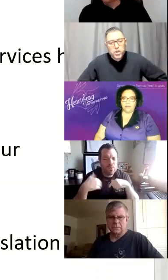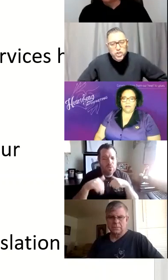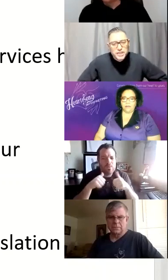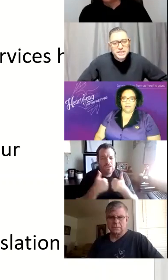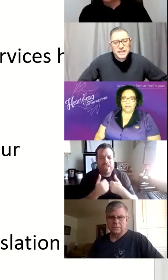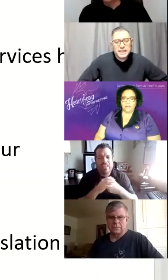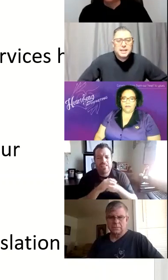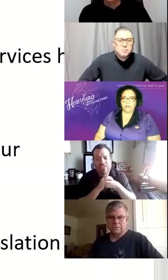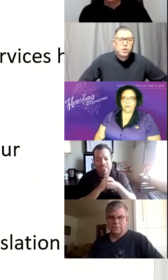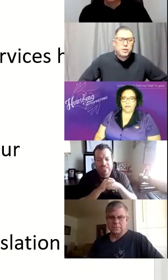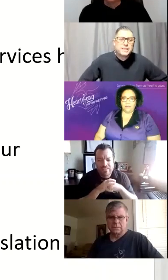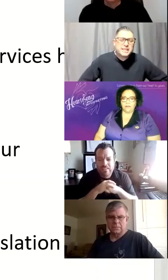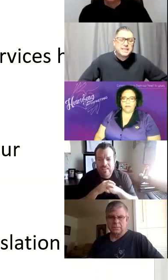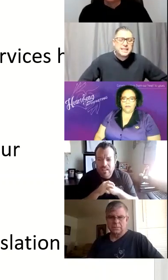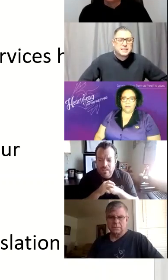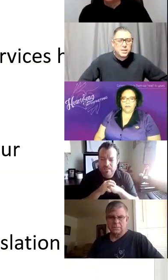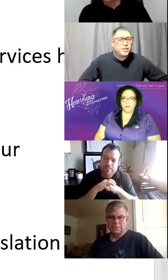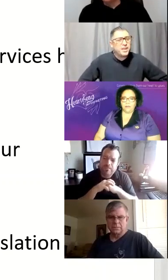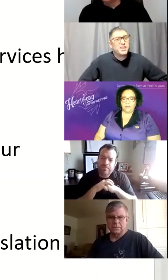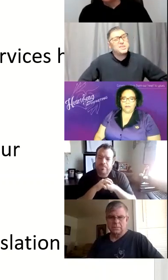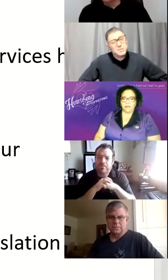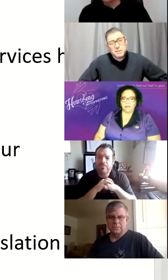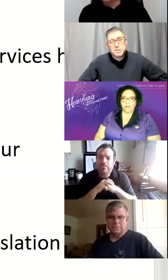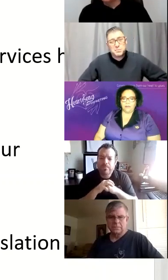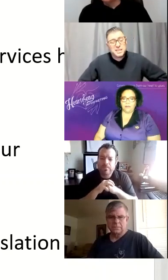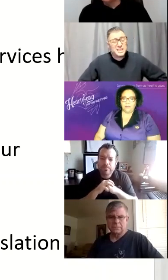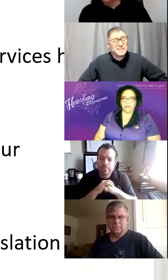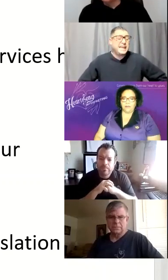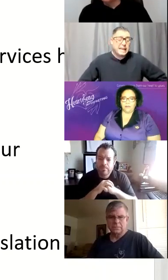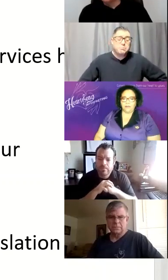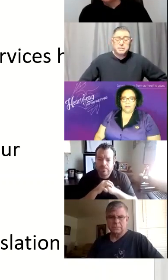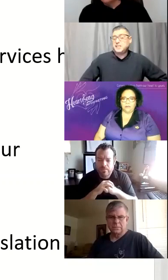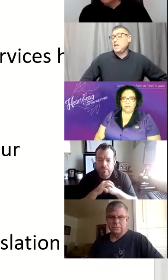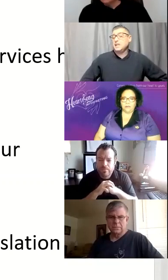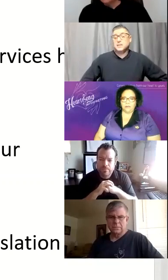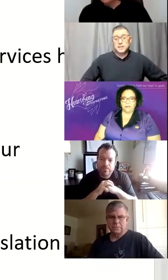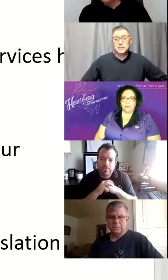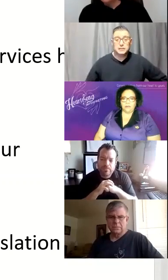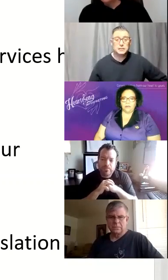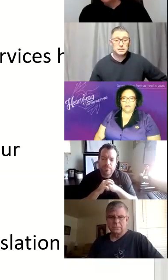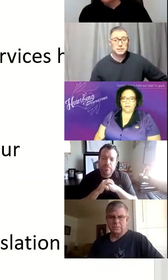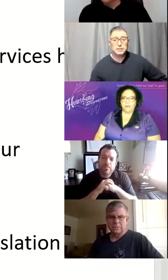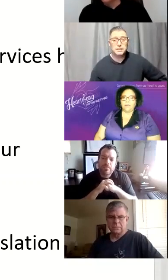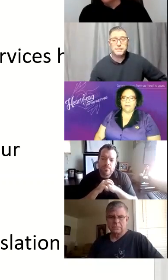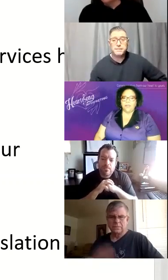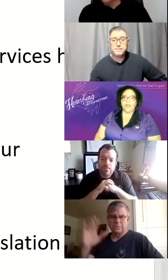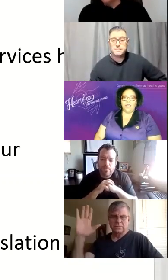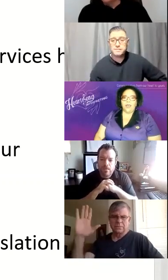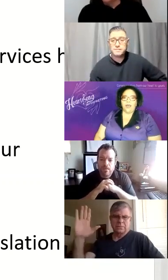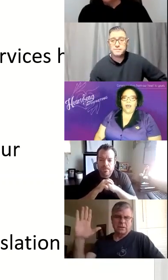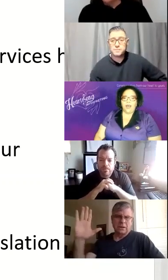there's an emergency, but we'd like to let them know that, you know, sometimes some of these things can be challenging.